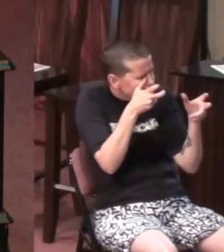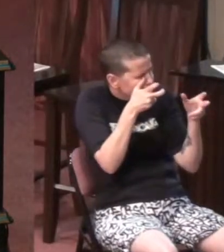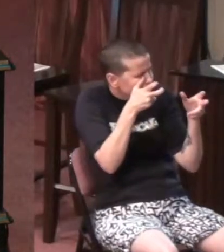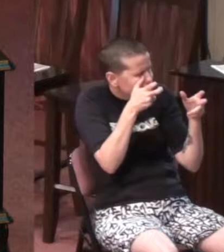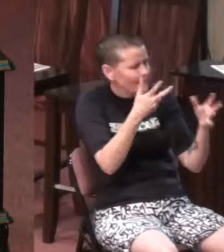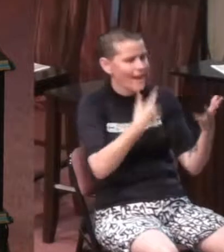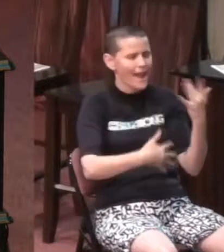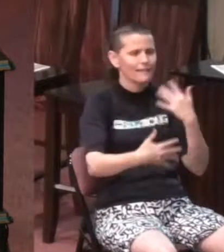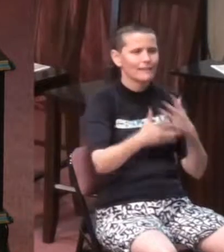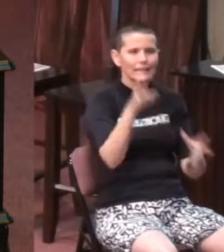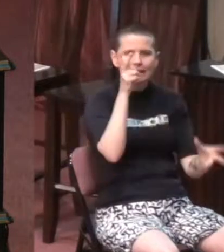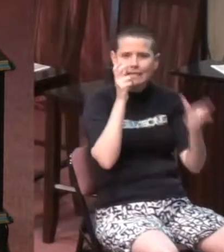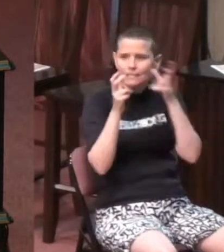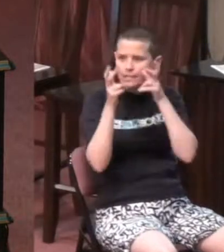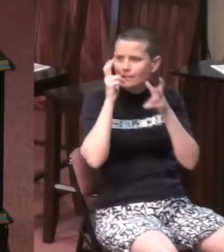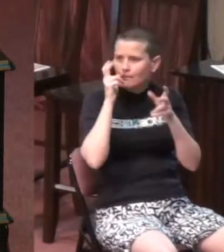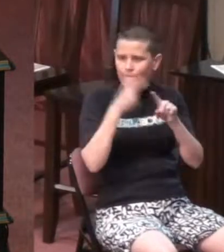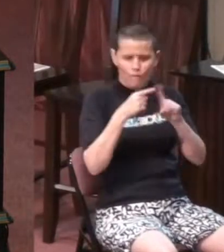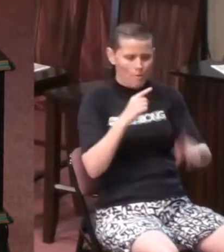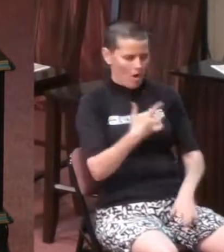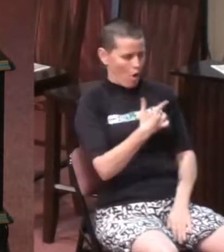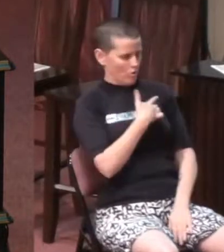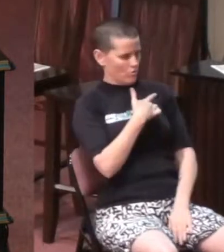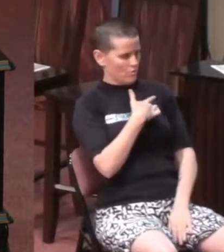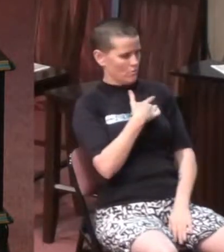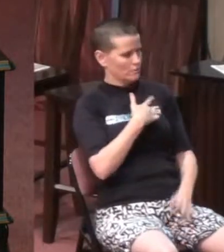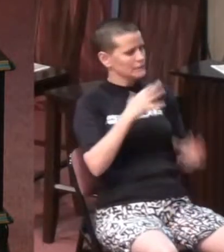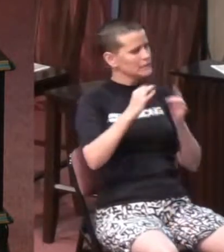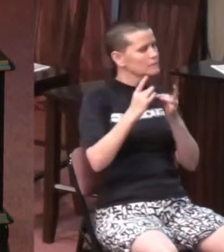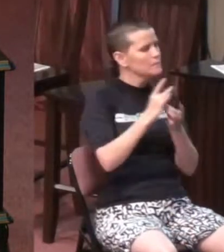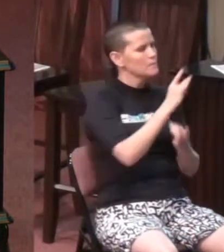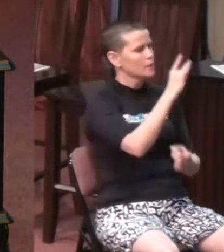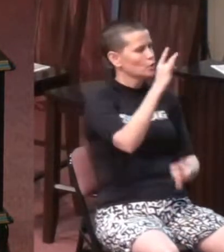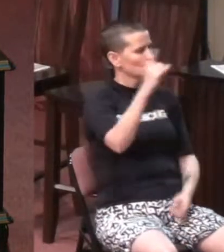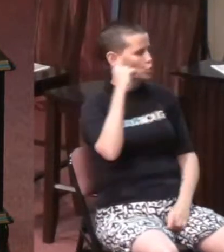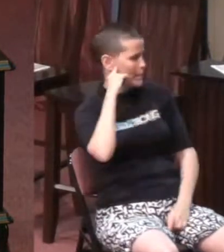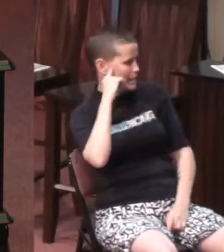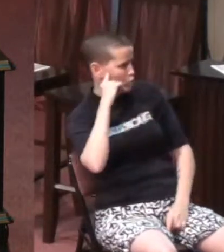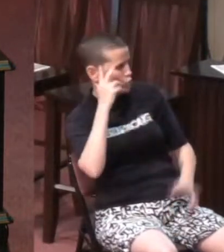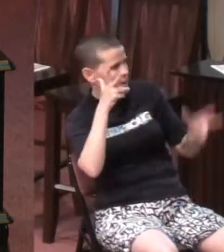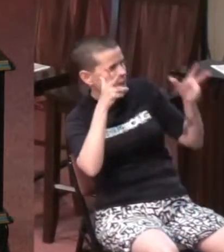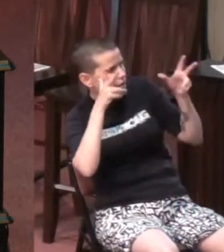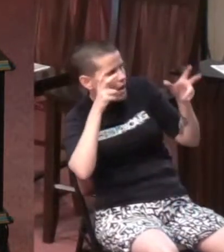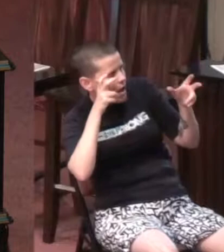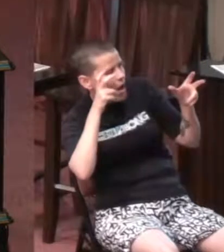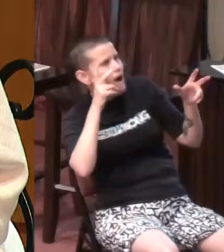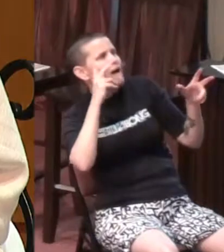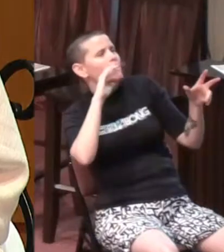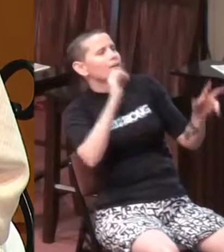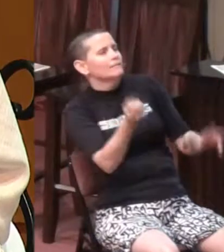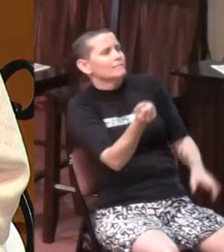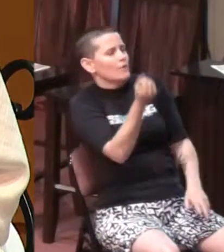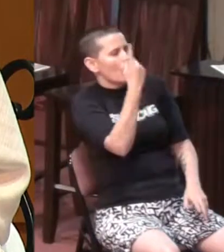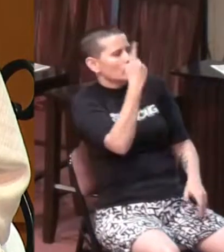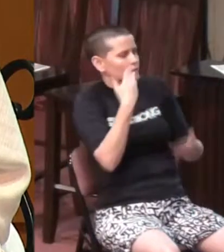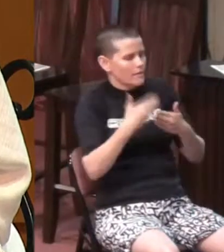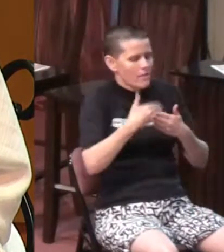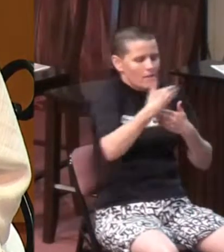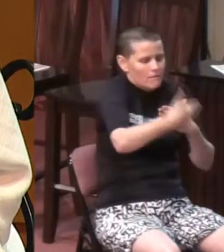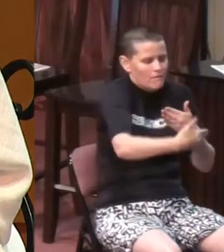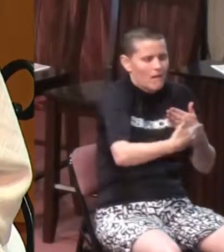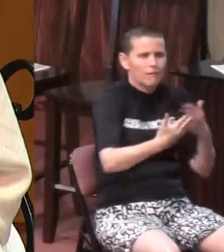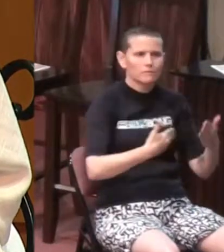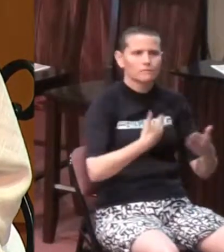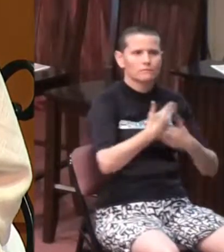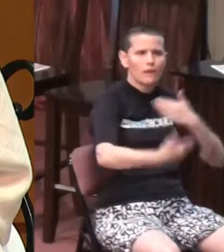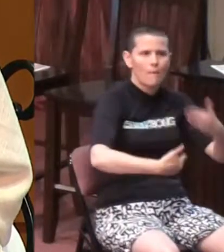of that deep spiritual listening, we can discern together what is the right next step to take on your